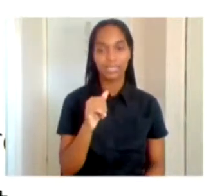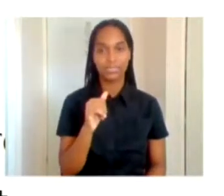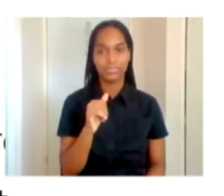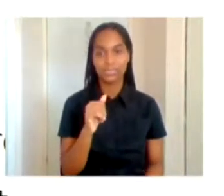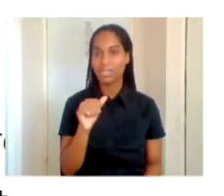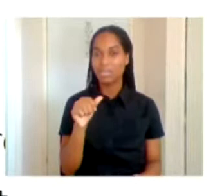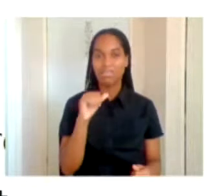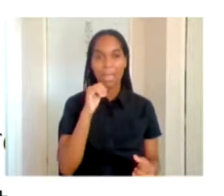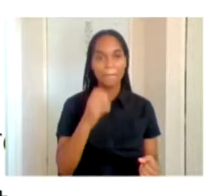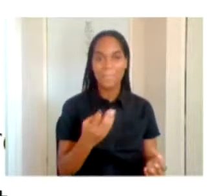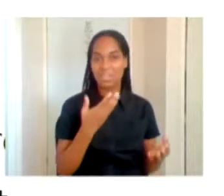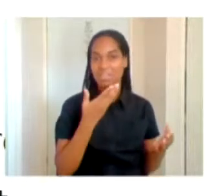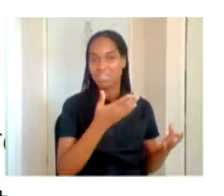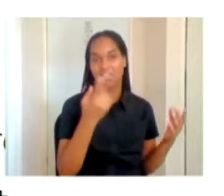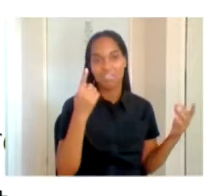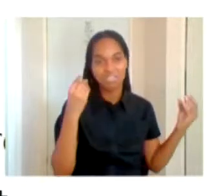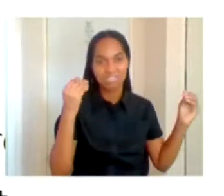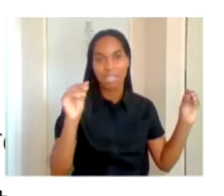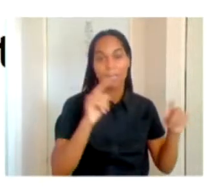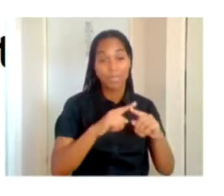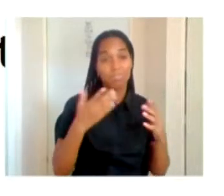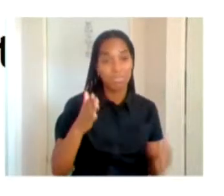yet, but that could come in the future.